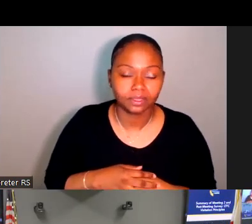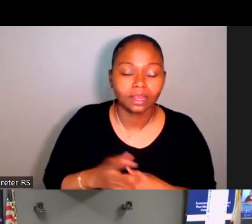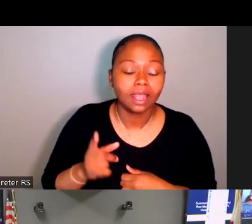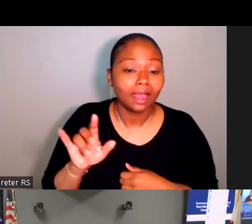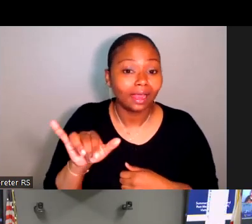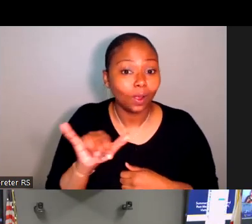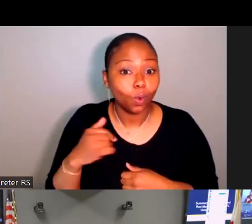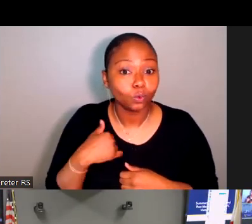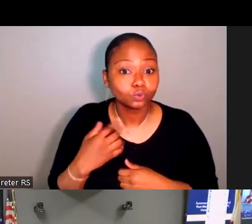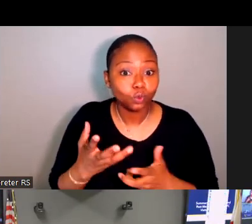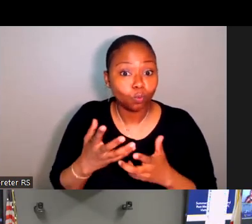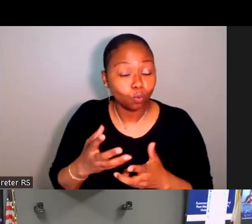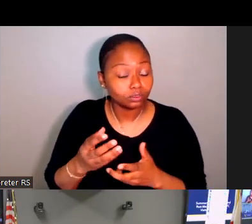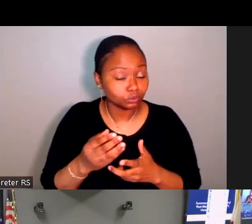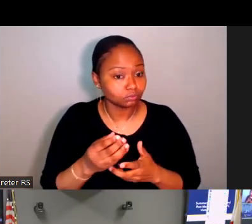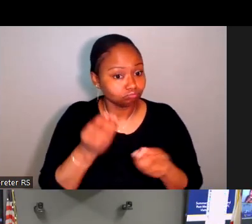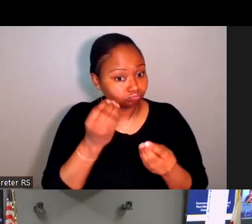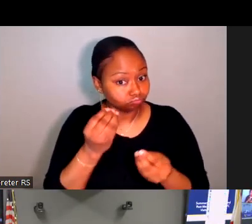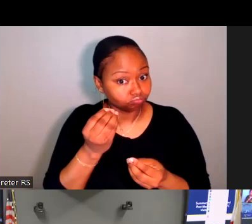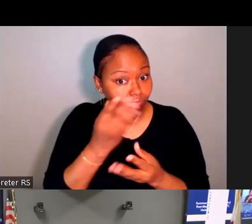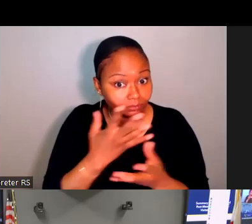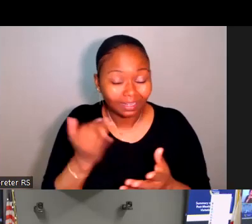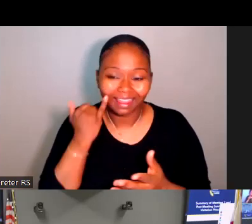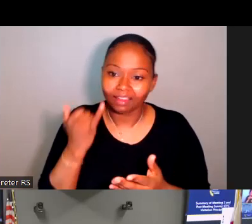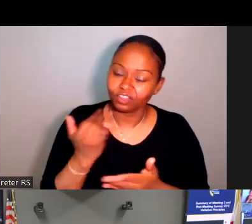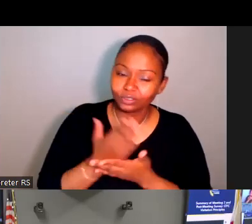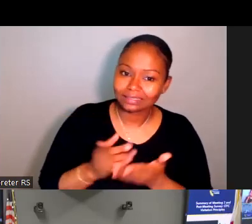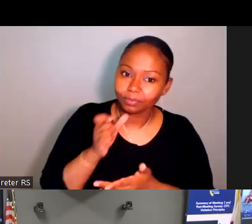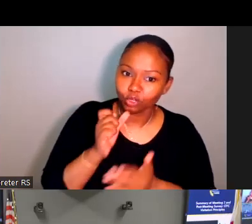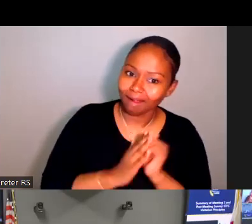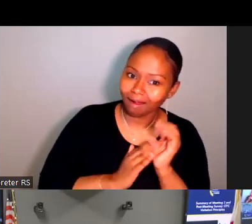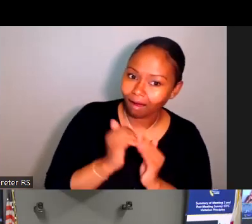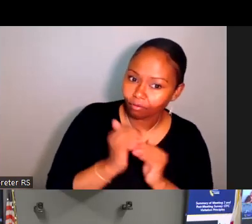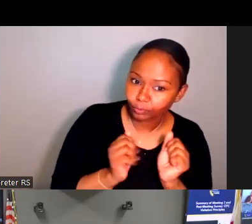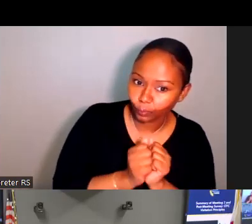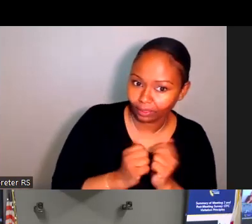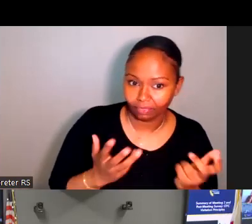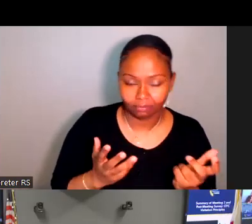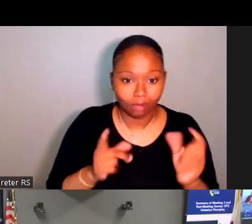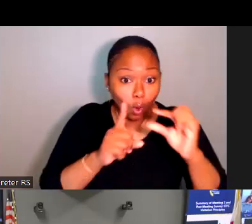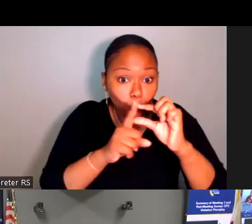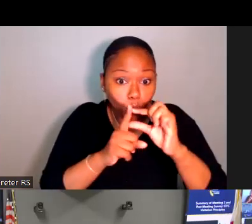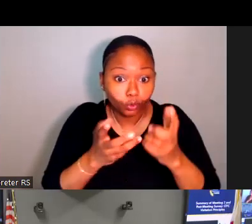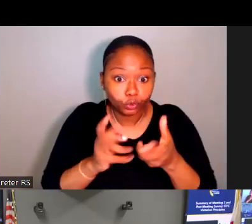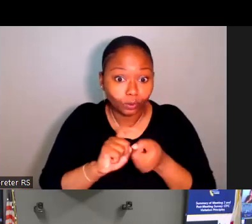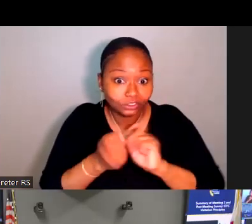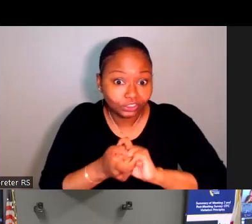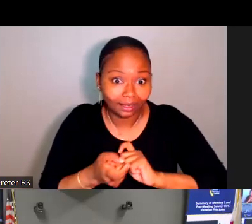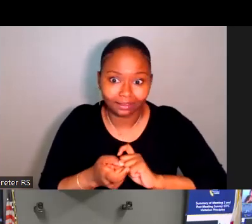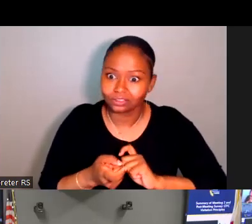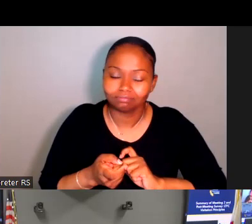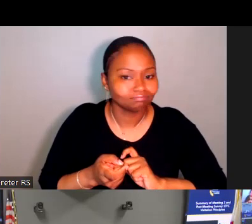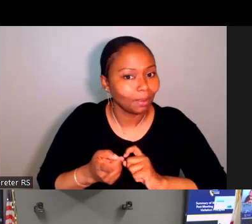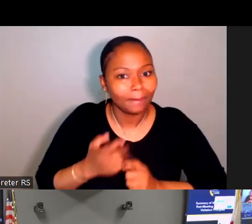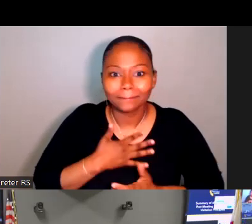partners. If there's something you're not comfortable with, if there's a wording change, if there's a tweak or a provision you want to make for those principles, please speak up and